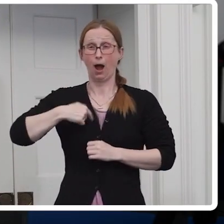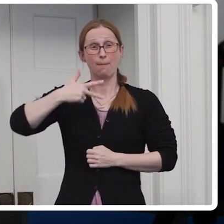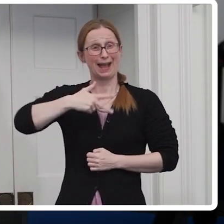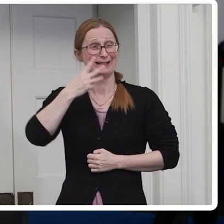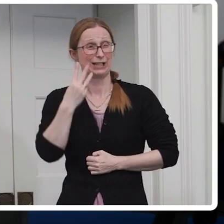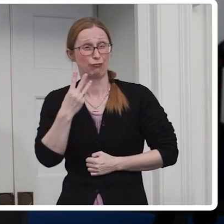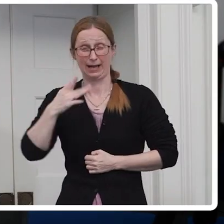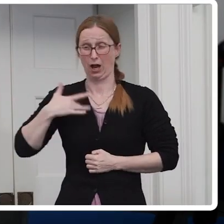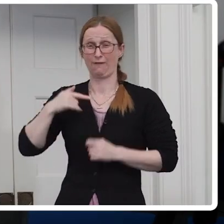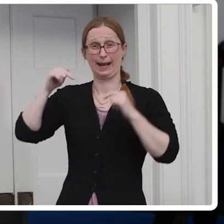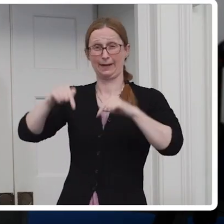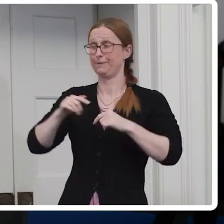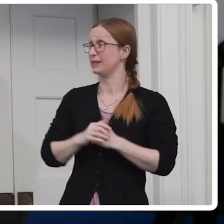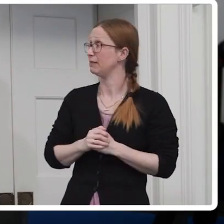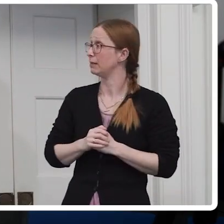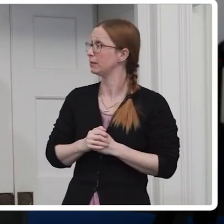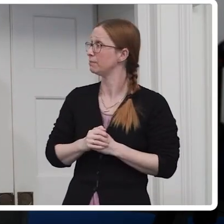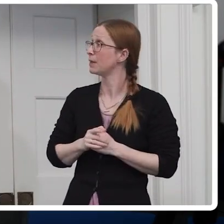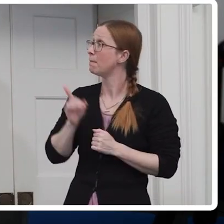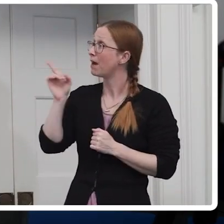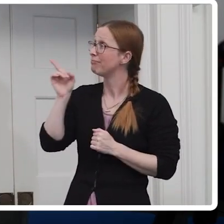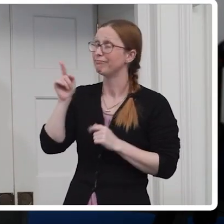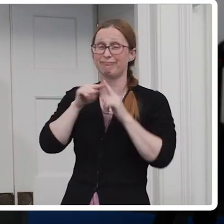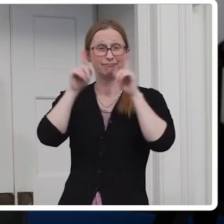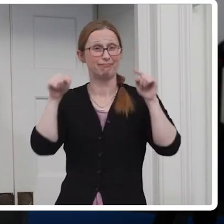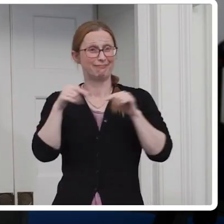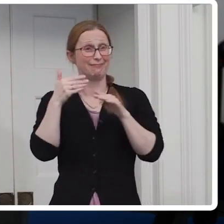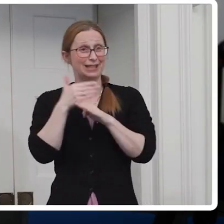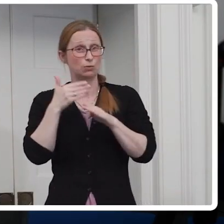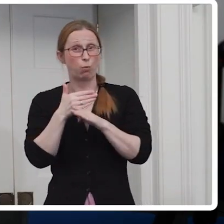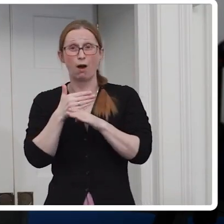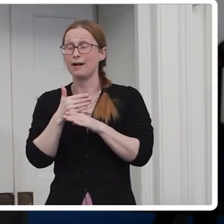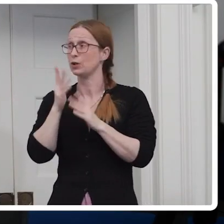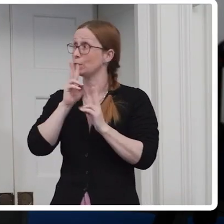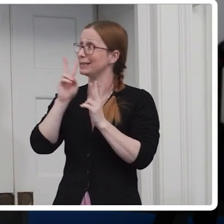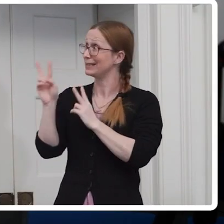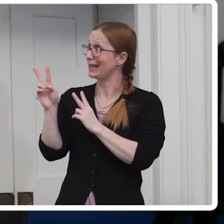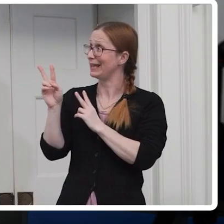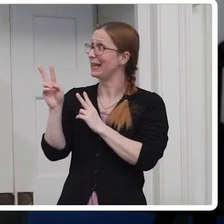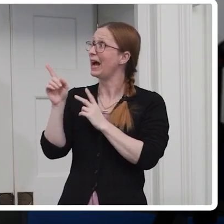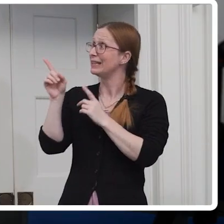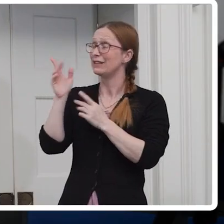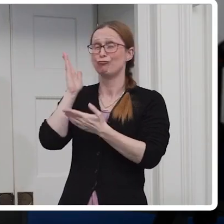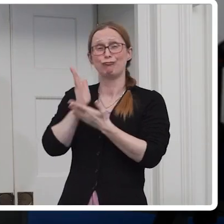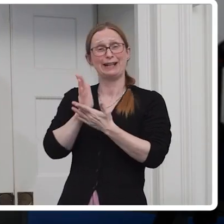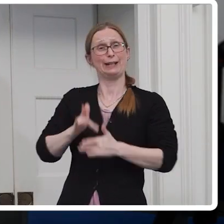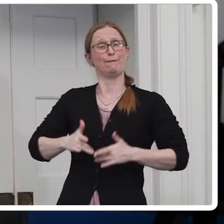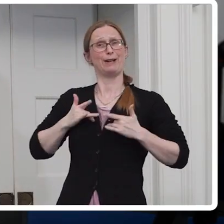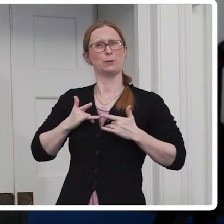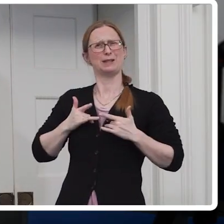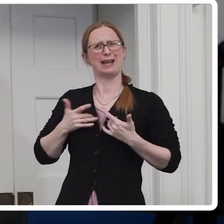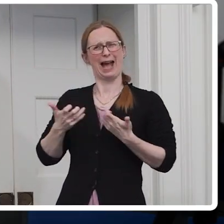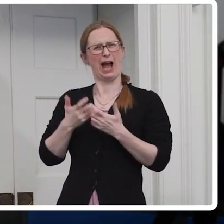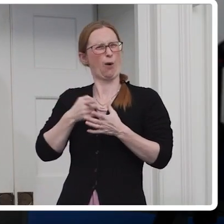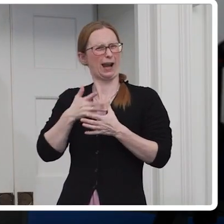I ought to know," she says. And I think this piece kind of, it's one of the first pieces you encounter in the show, and it sets the tone